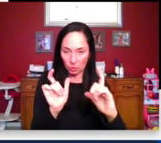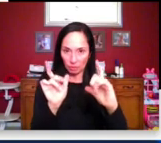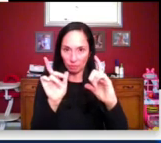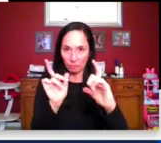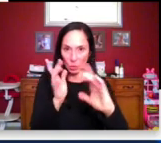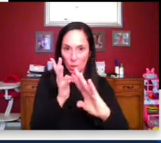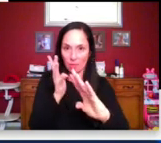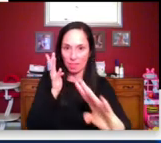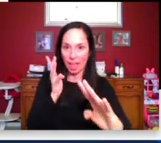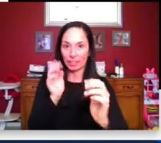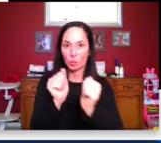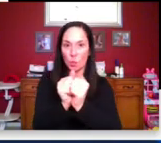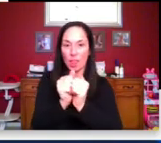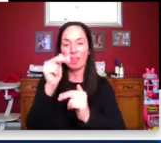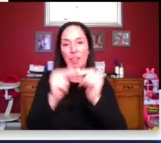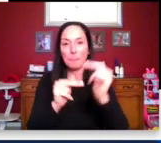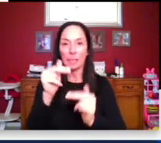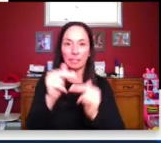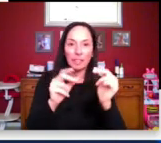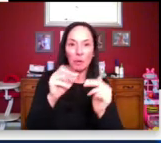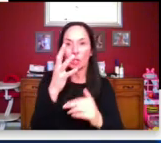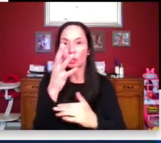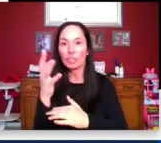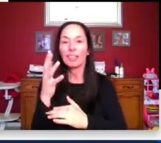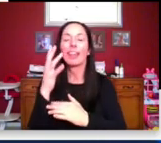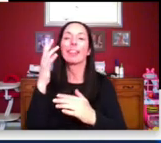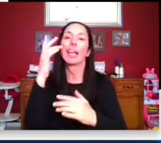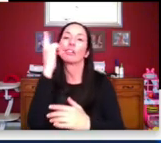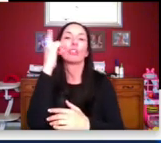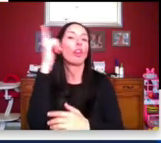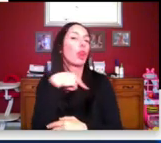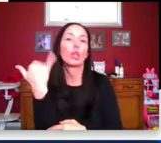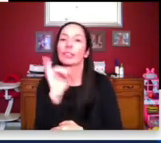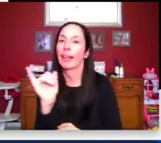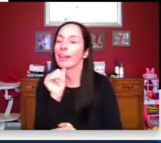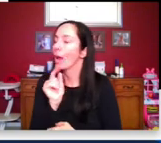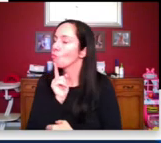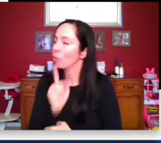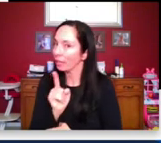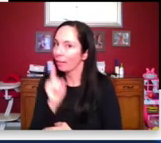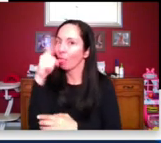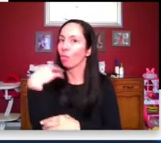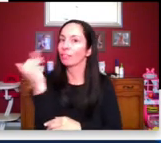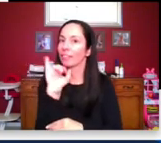the building, and it appears that the person is swinging from a high point.